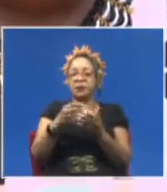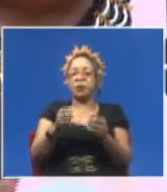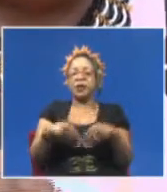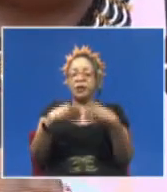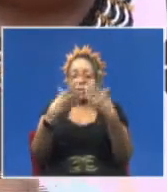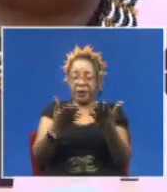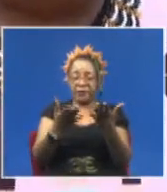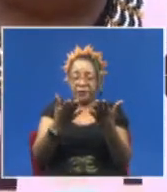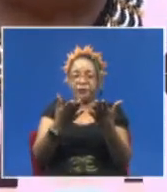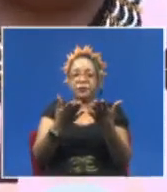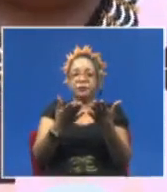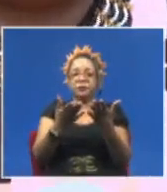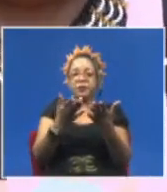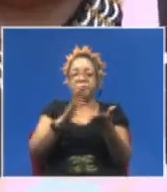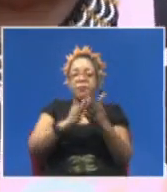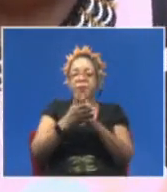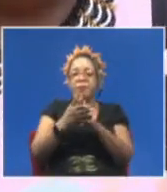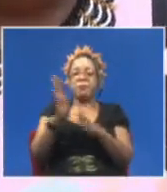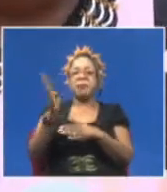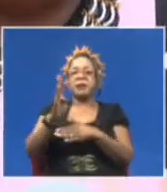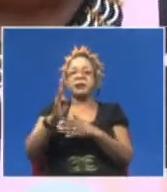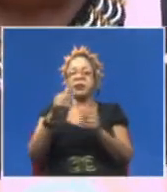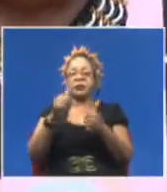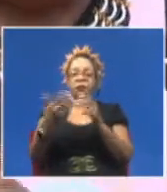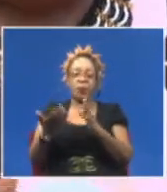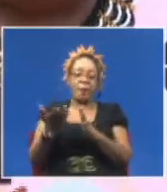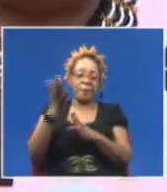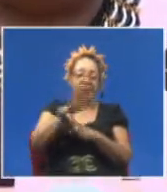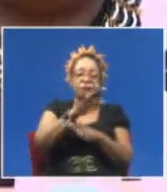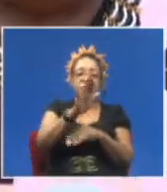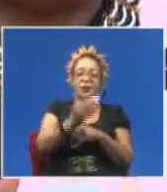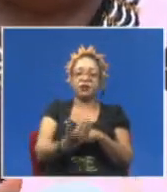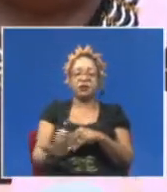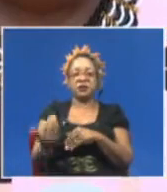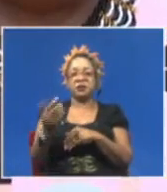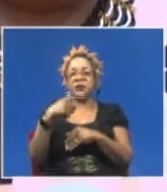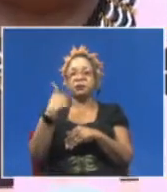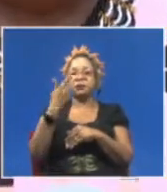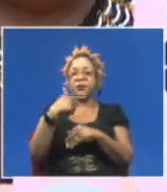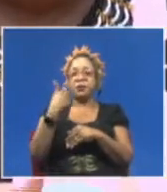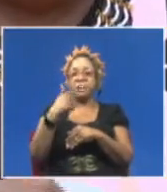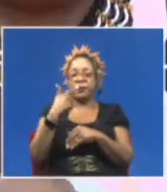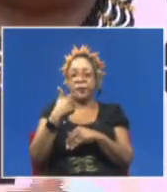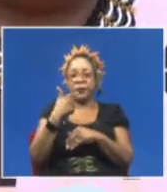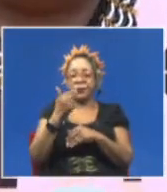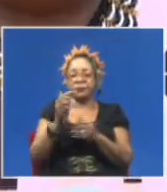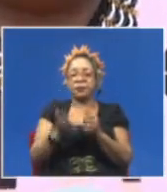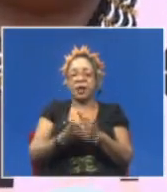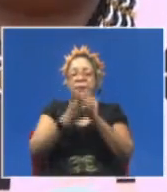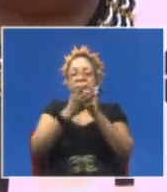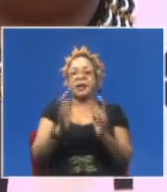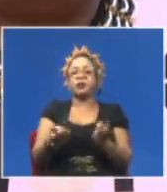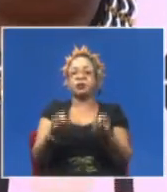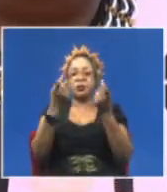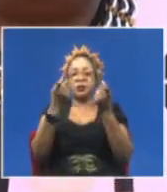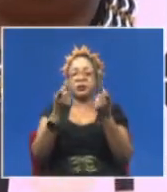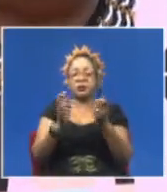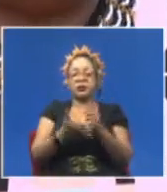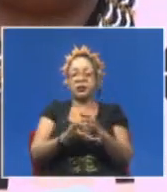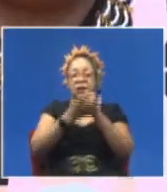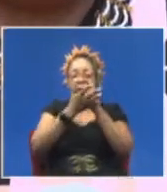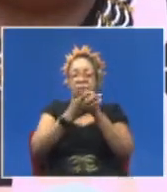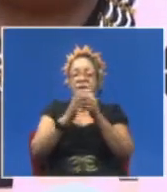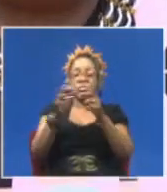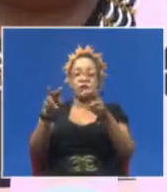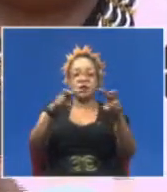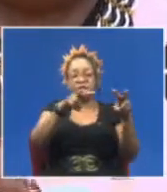somewhere, be the bursary that goes back to their kids, fuel that Land Cruiser, which helps in operations of the conservancy,